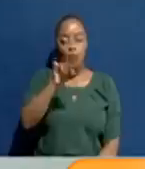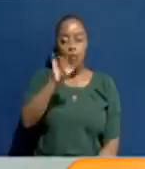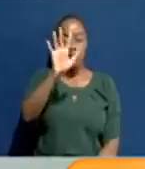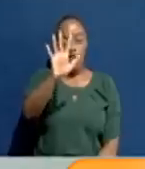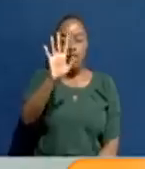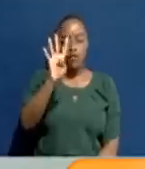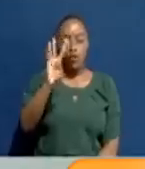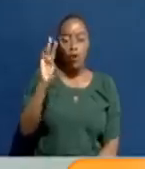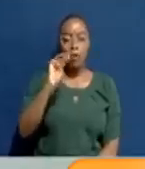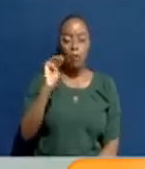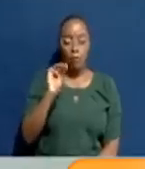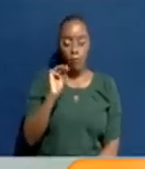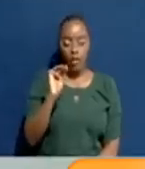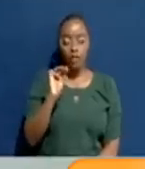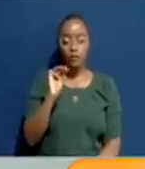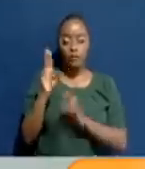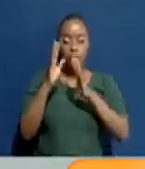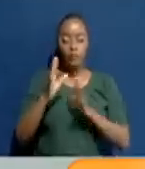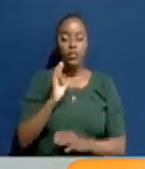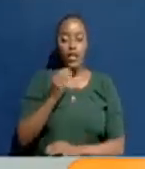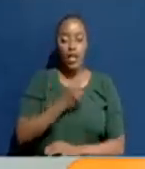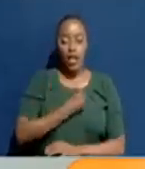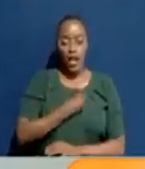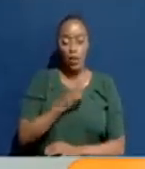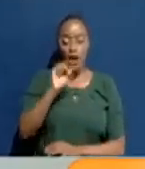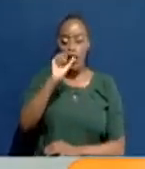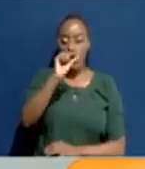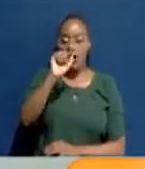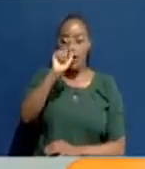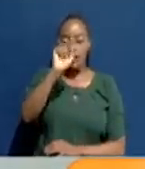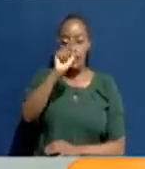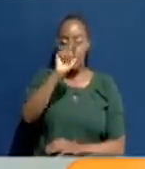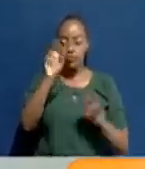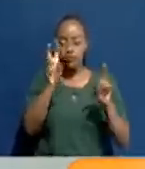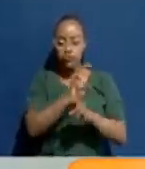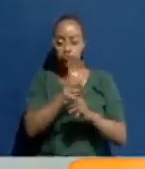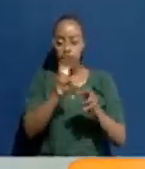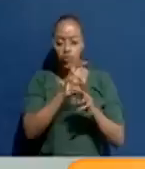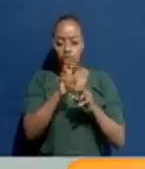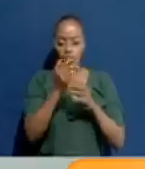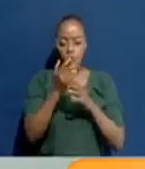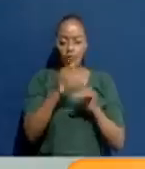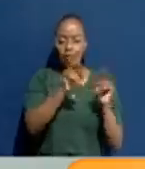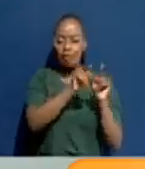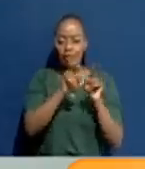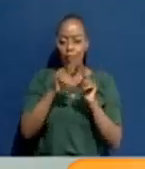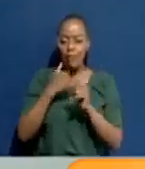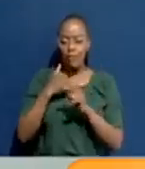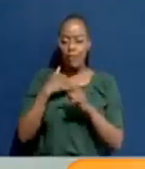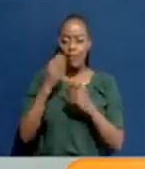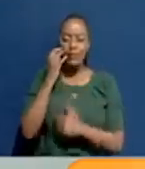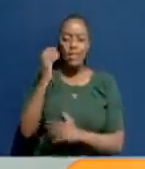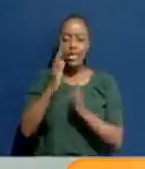1.54 million. Our reporter Gatete Njoroge was on hand to record the disturbing scenes